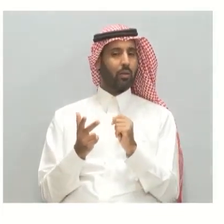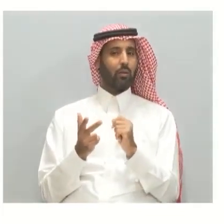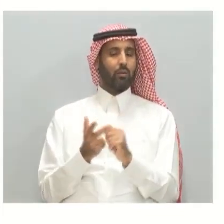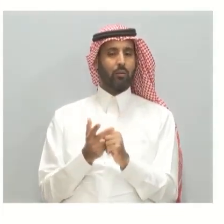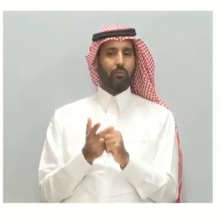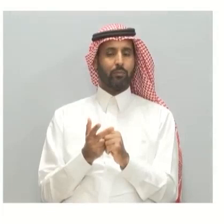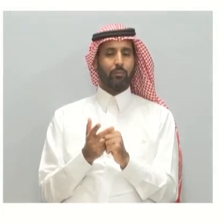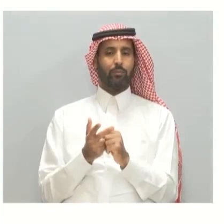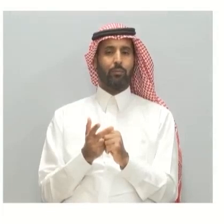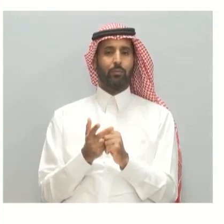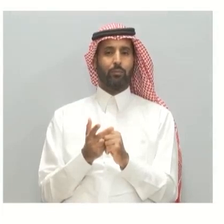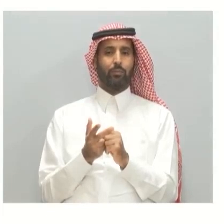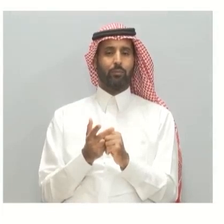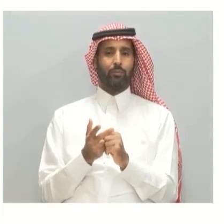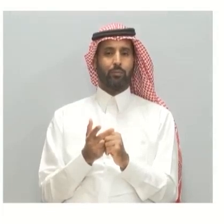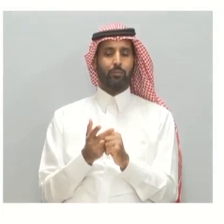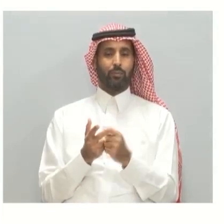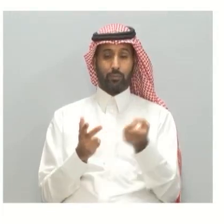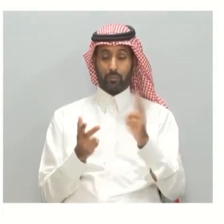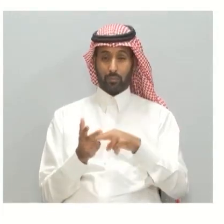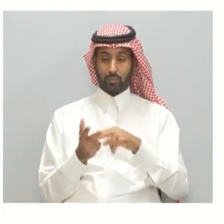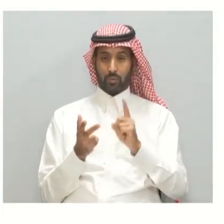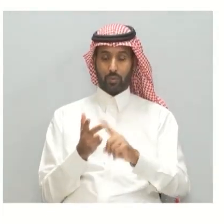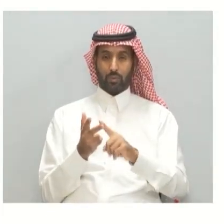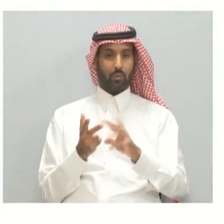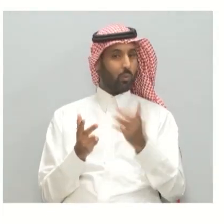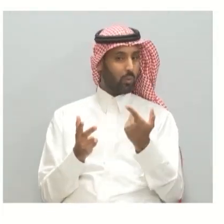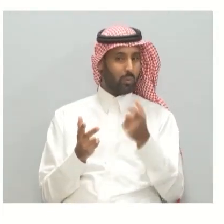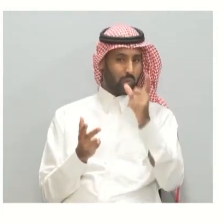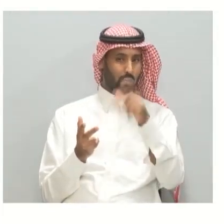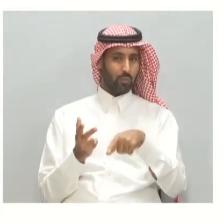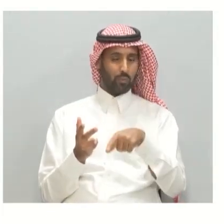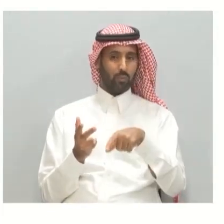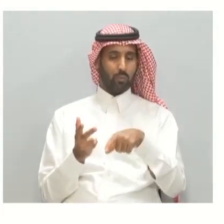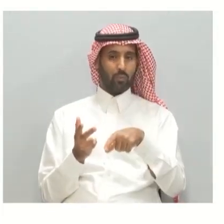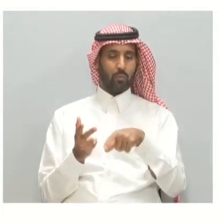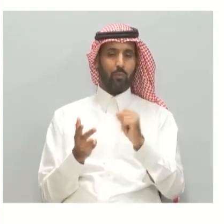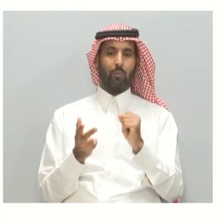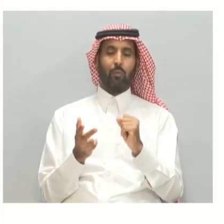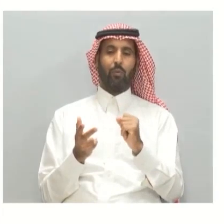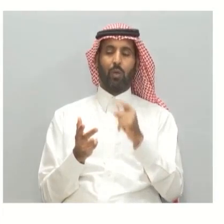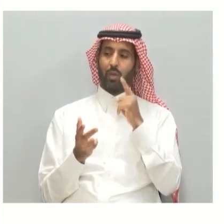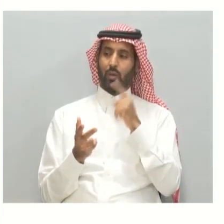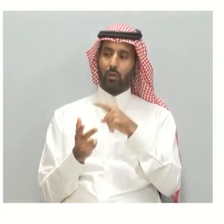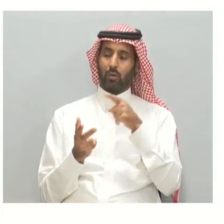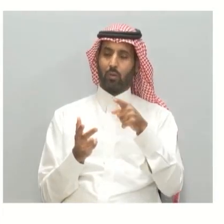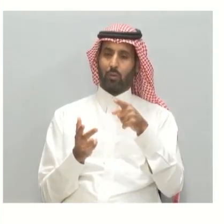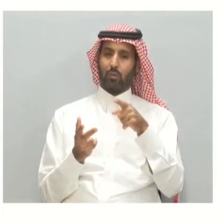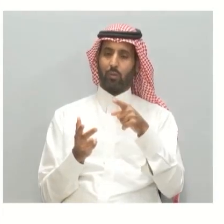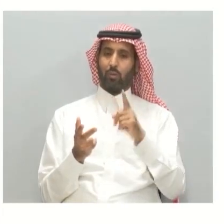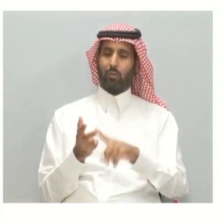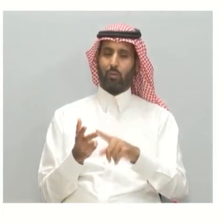paragraphs before you answer. Again, paragraph three. Which person is used here in paragraph